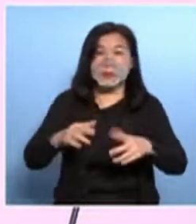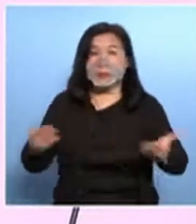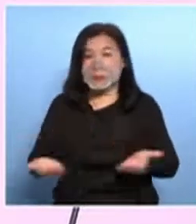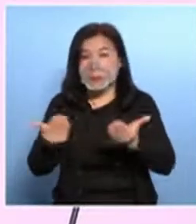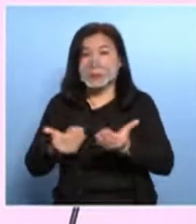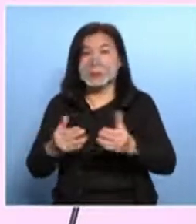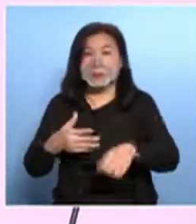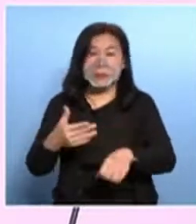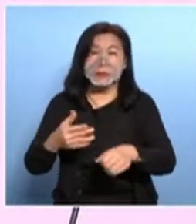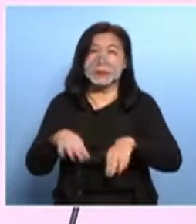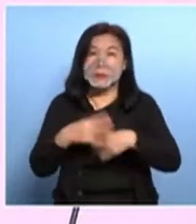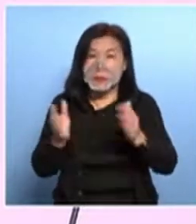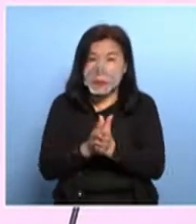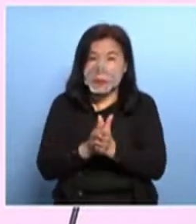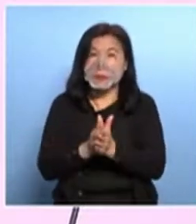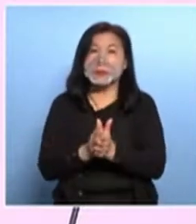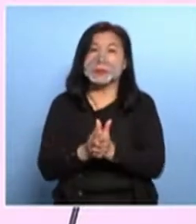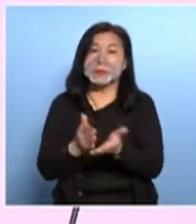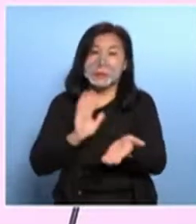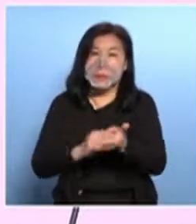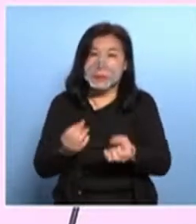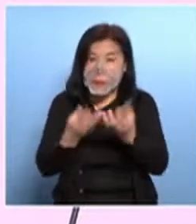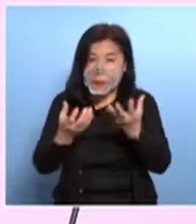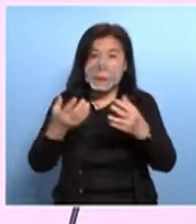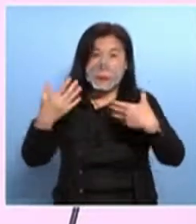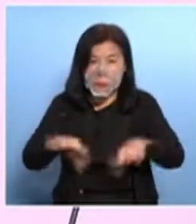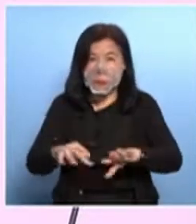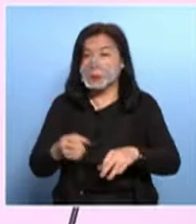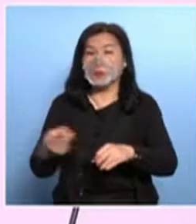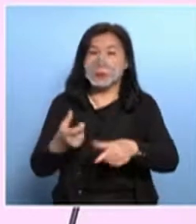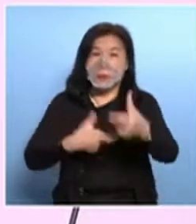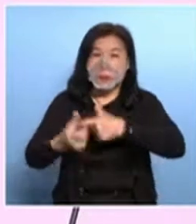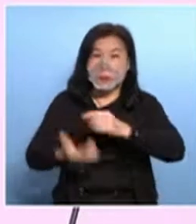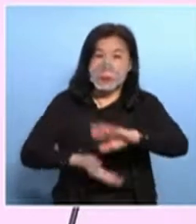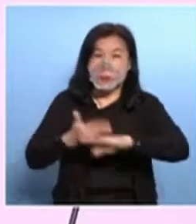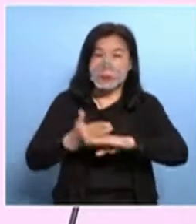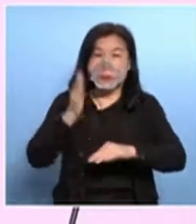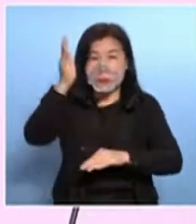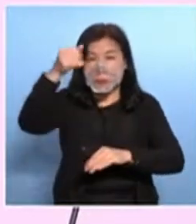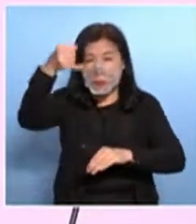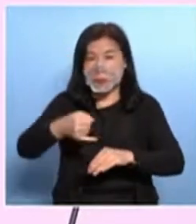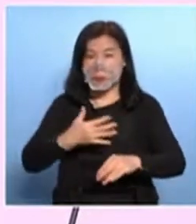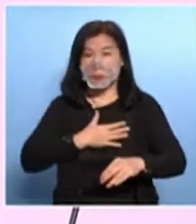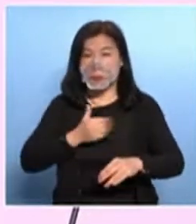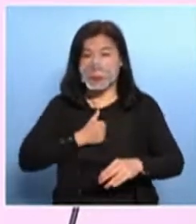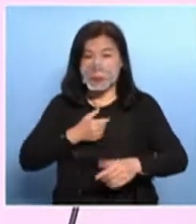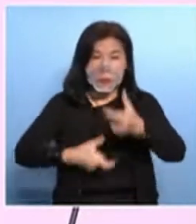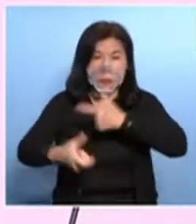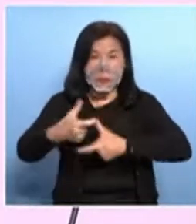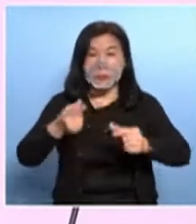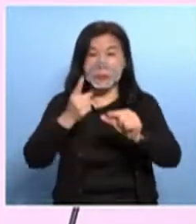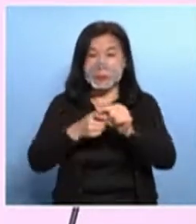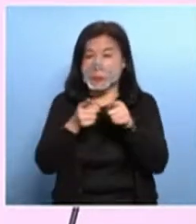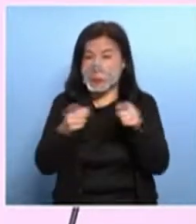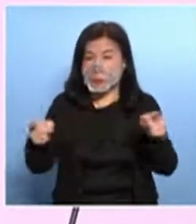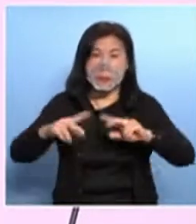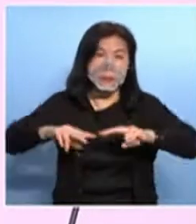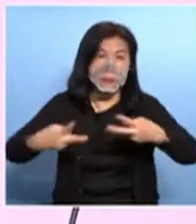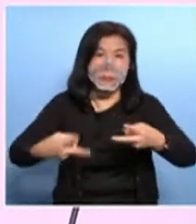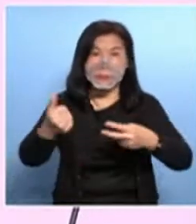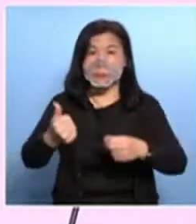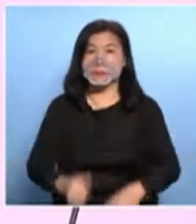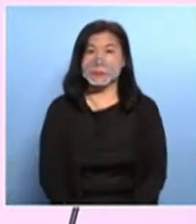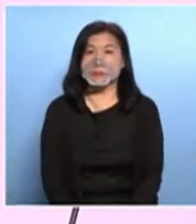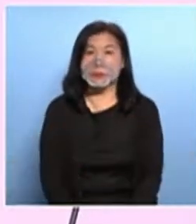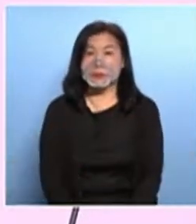Rendering support to the struggling economy and fostering post-epidemic economic revival. And D. Investing for the future by planning ahead